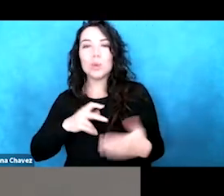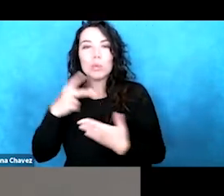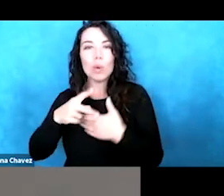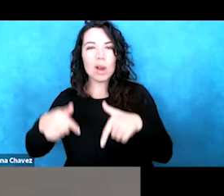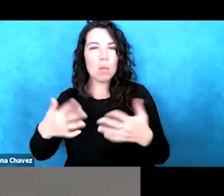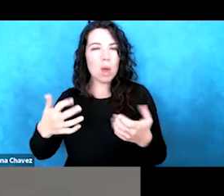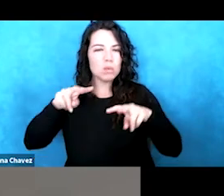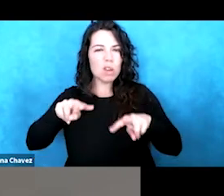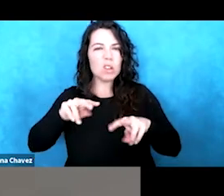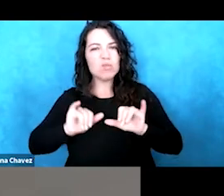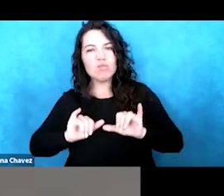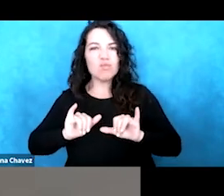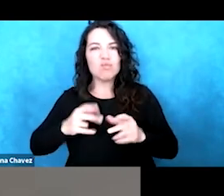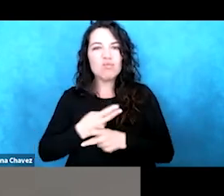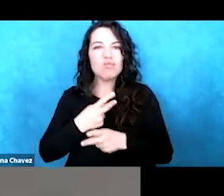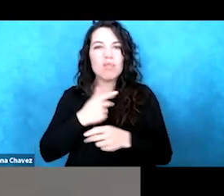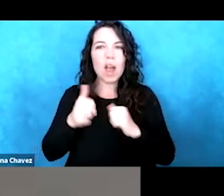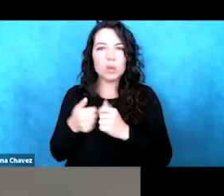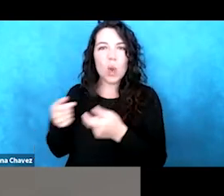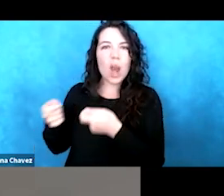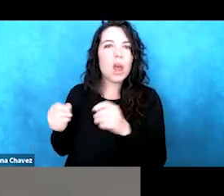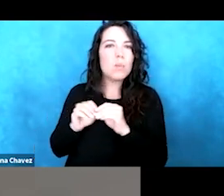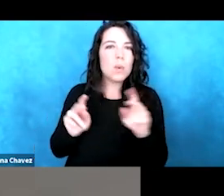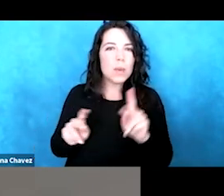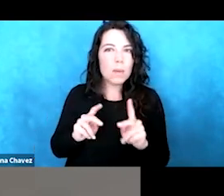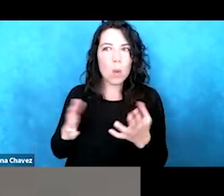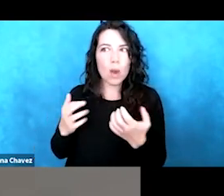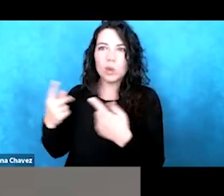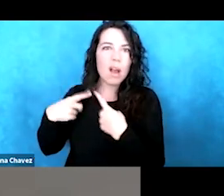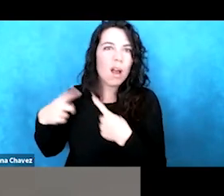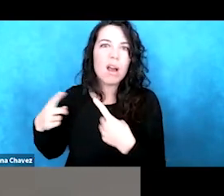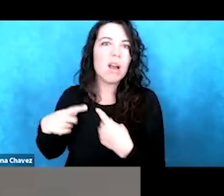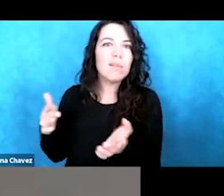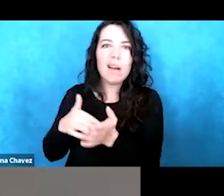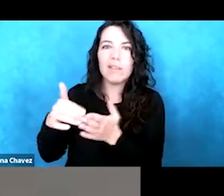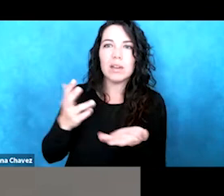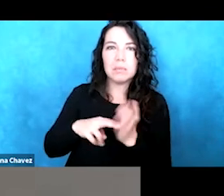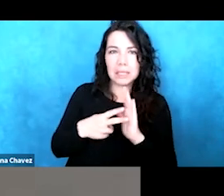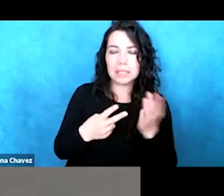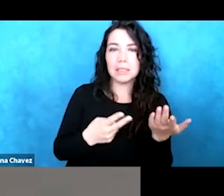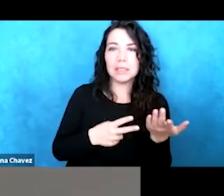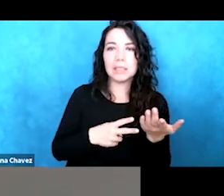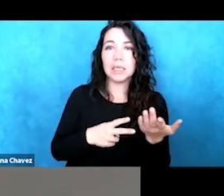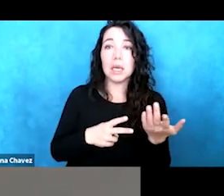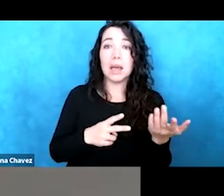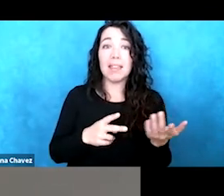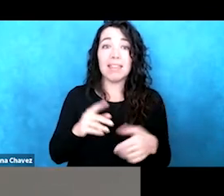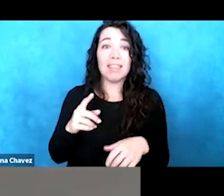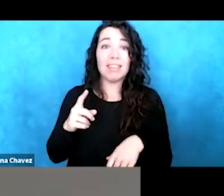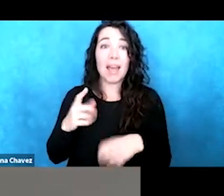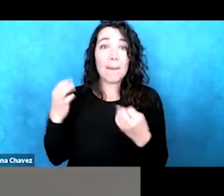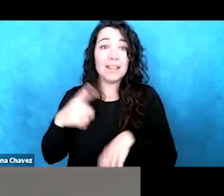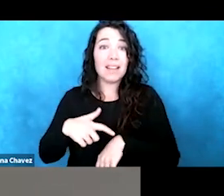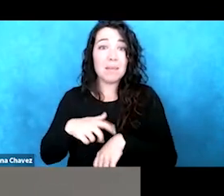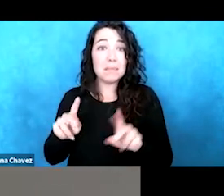We want people to attend as much as possible. So tracking things just like the number of young people coming didn't really work for us anymore. We needed to track the names